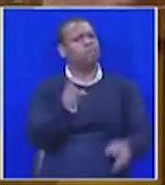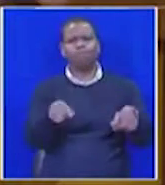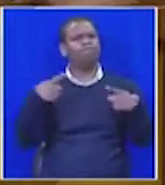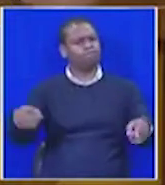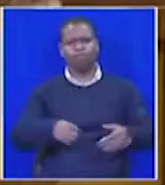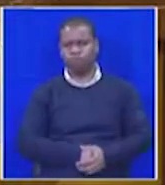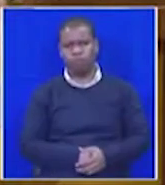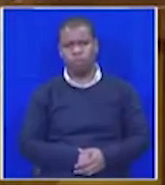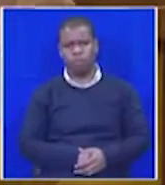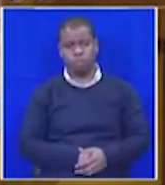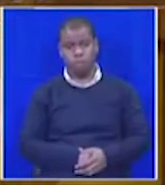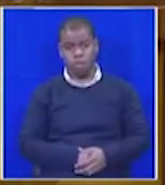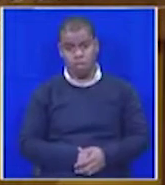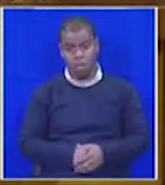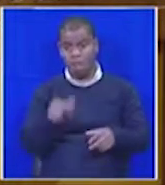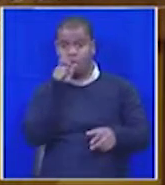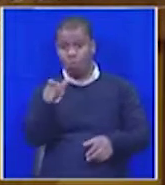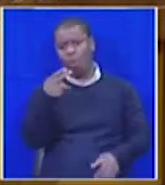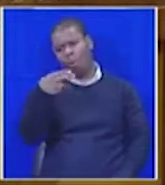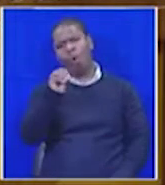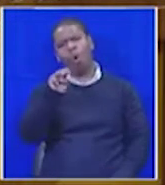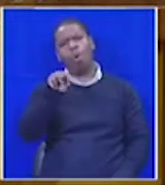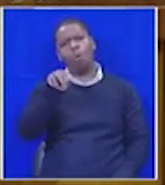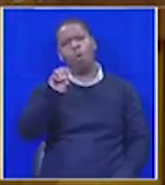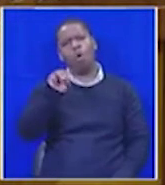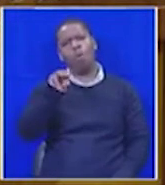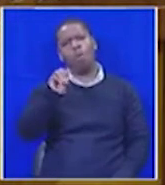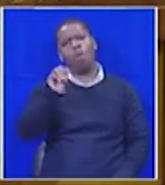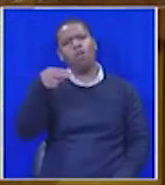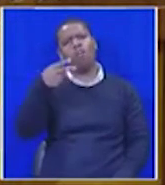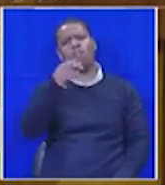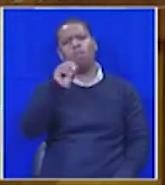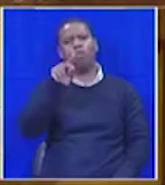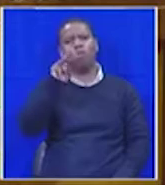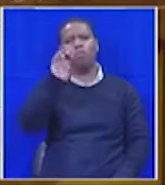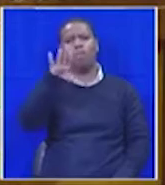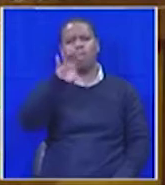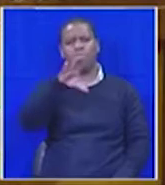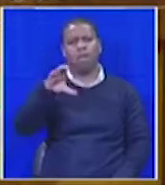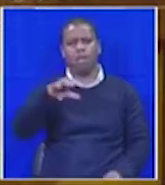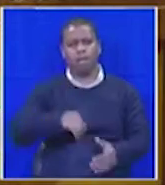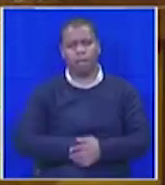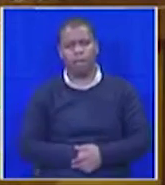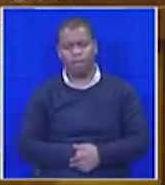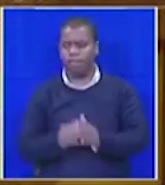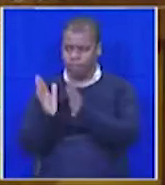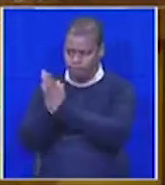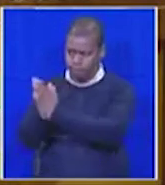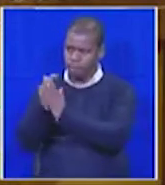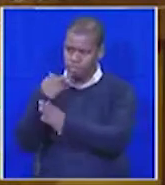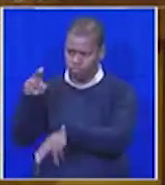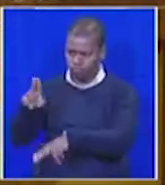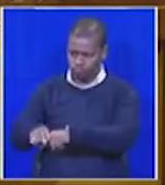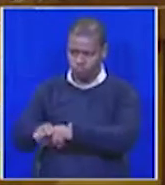comments to cheers. It's unacceptable. Secondly, he told us... Honourable Ollis, will you just take your seat, please? Sure. Yes,